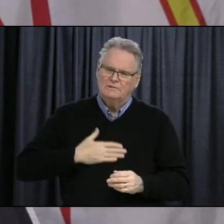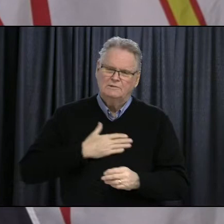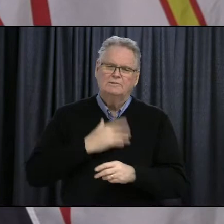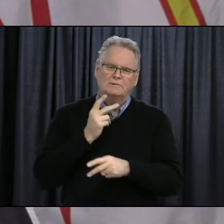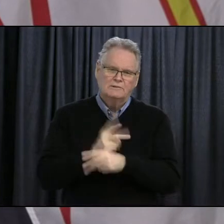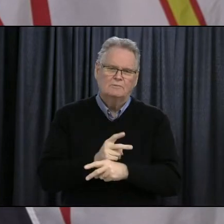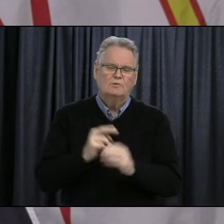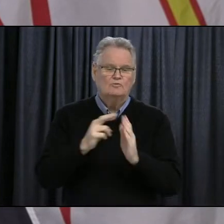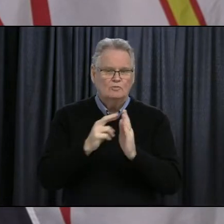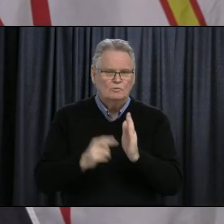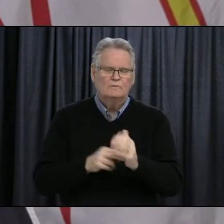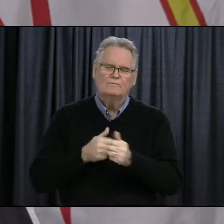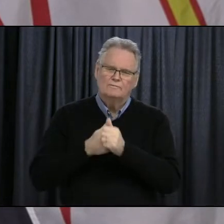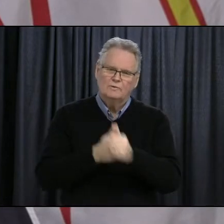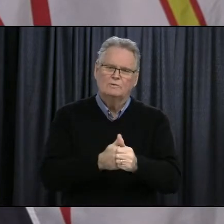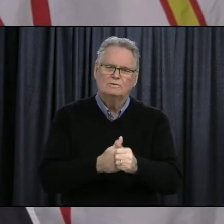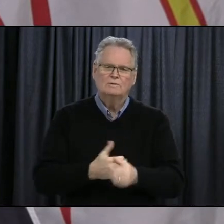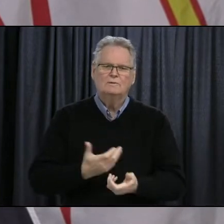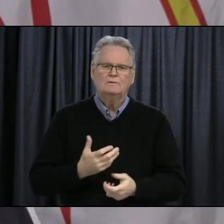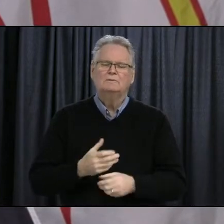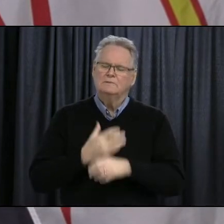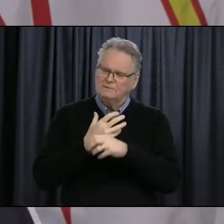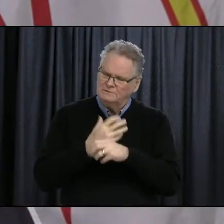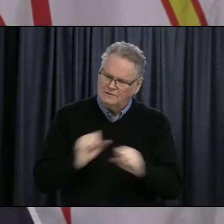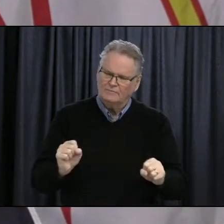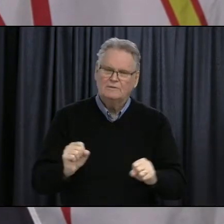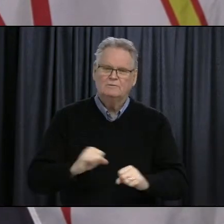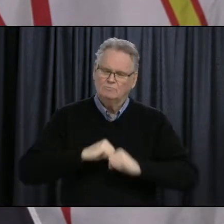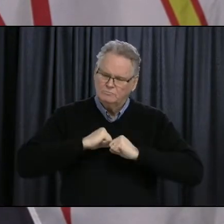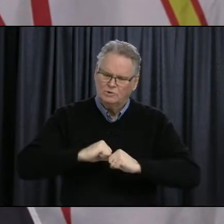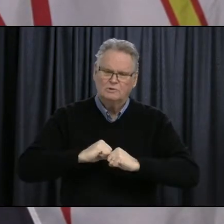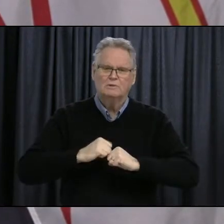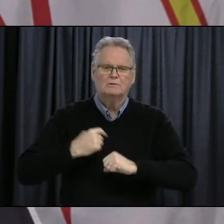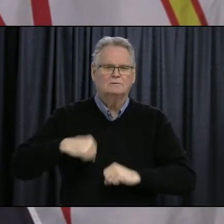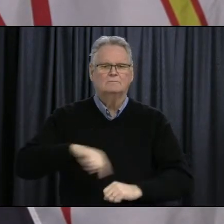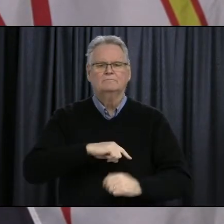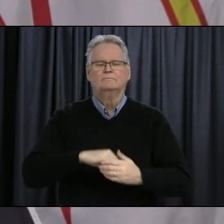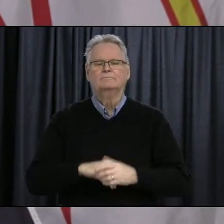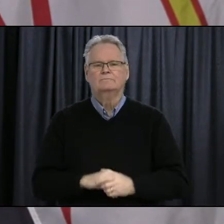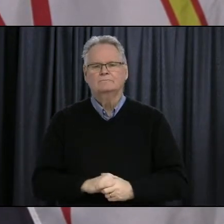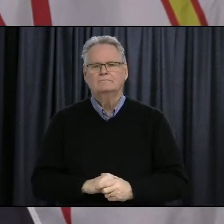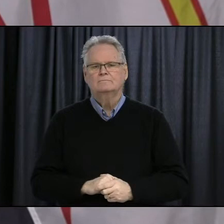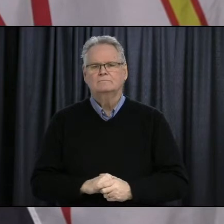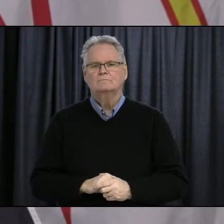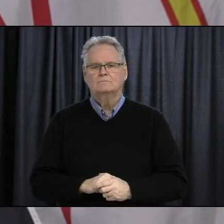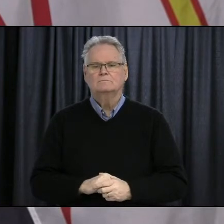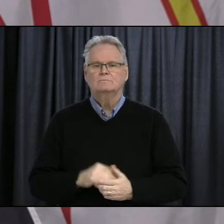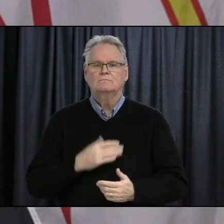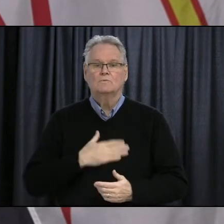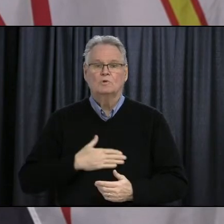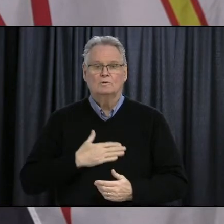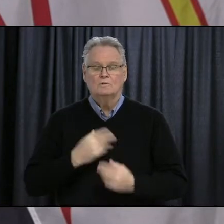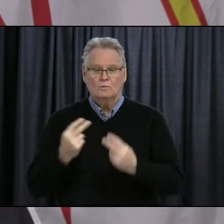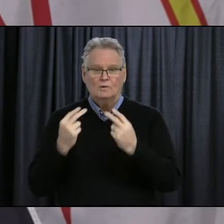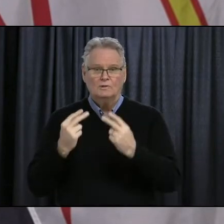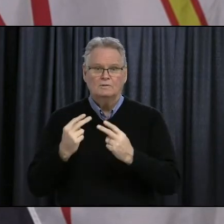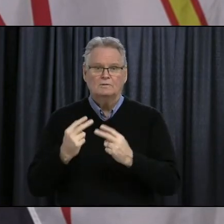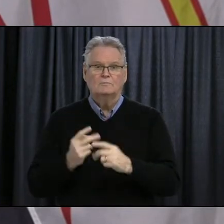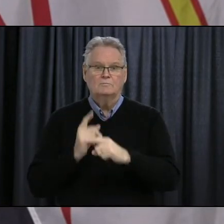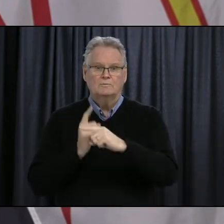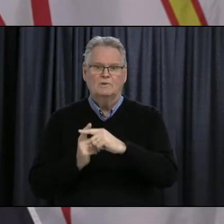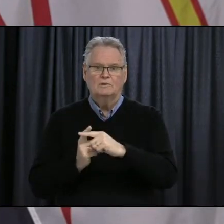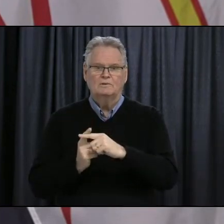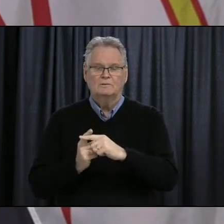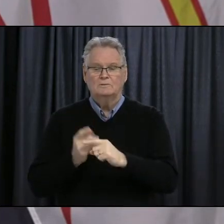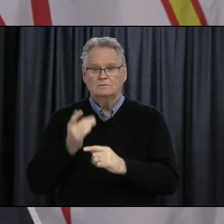a recap for those who may have just joined us, we have 14 new confirmed cases since yesterday's media advisory, and the total number of cases in the province